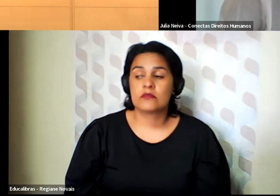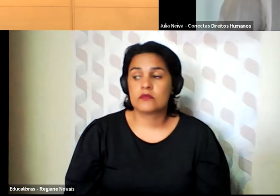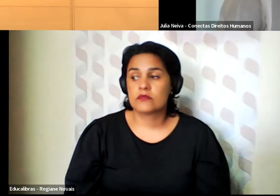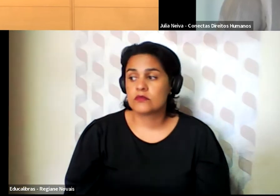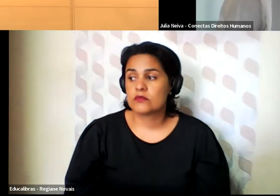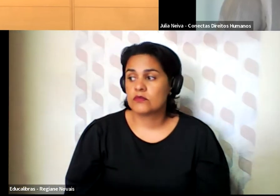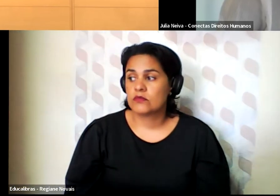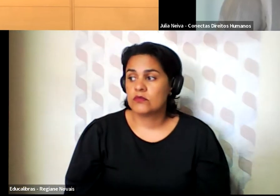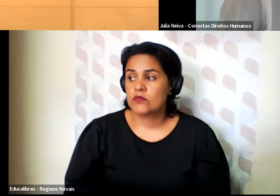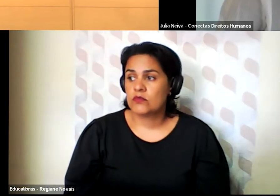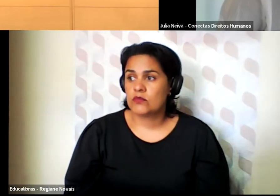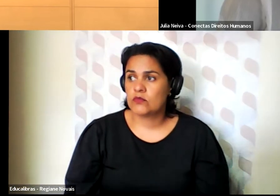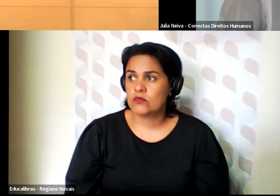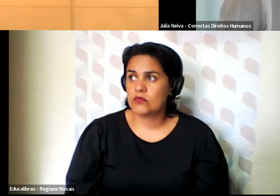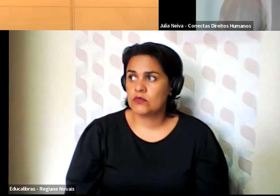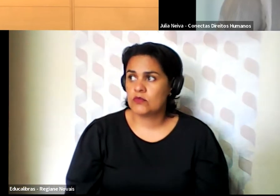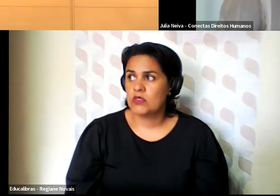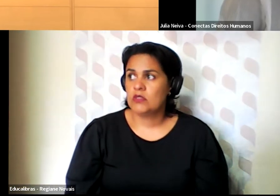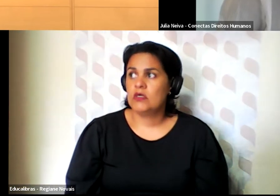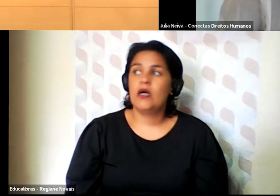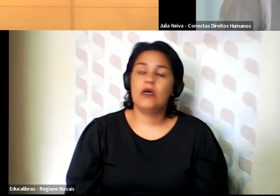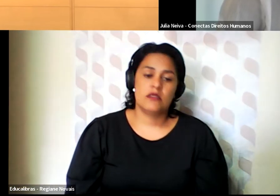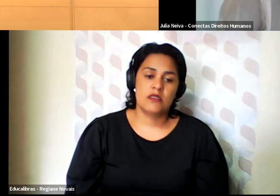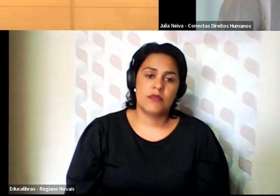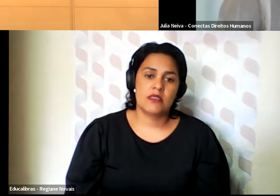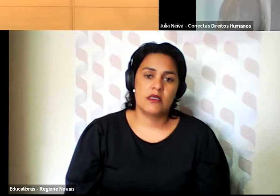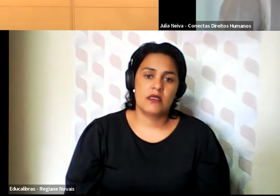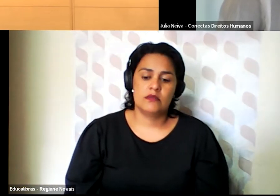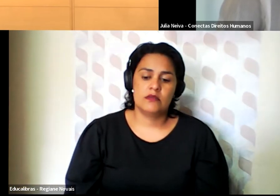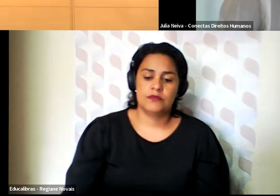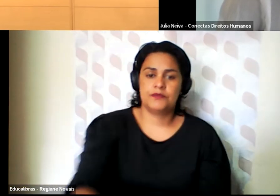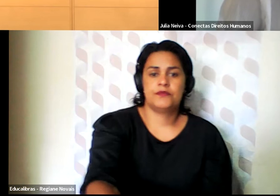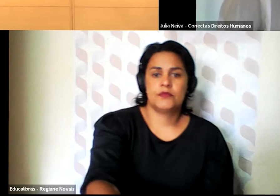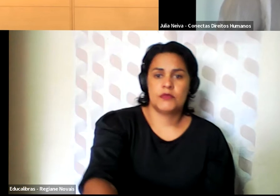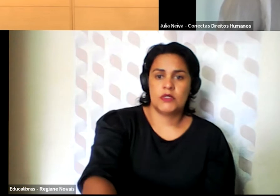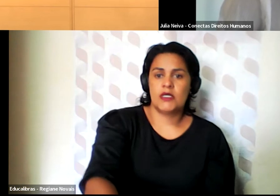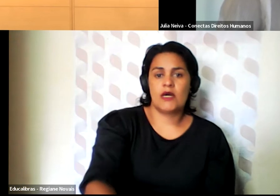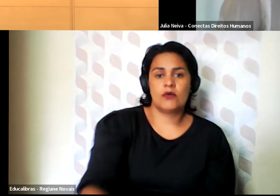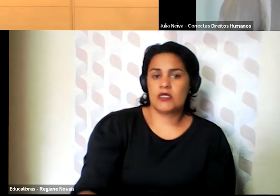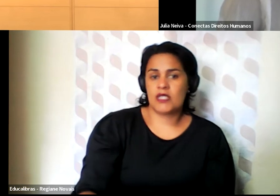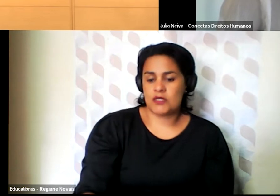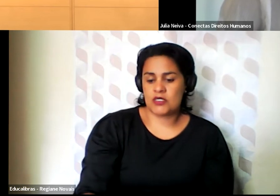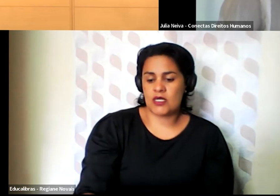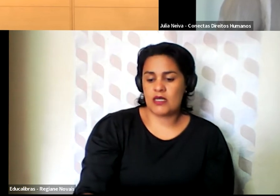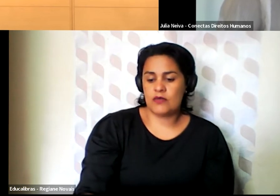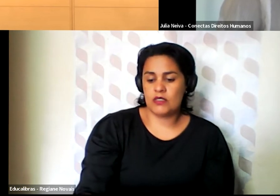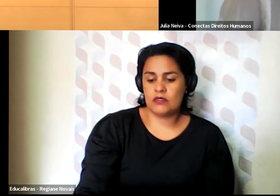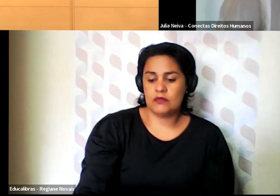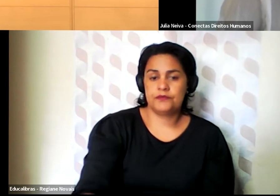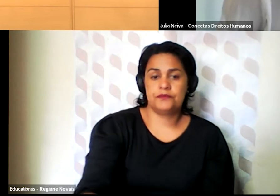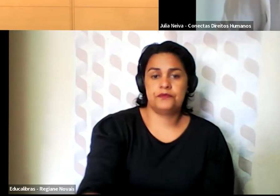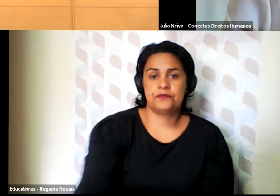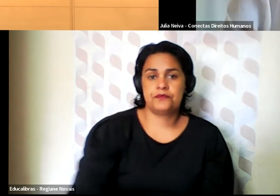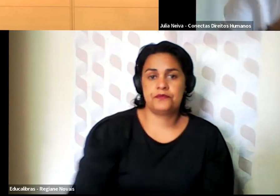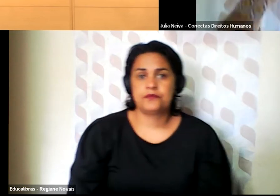does Brazil agree to everything that the OCDE stands for and advises on? In light of this context, we think